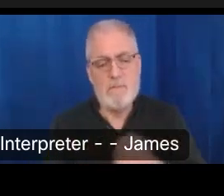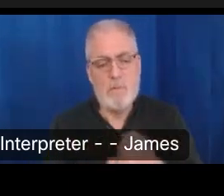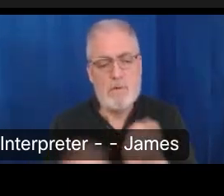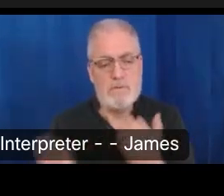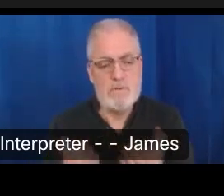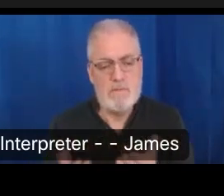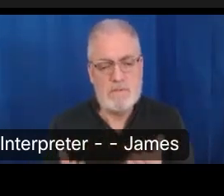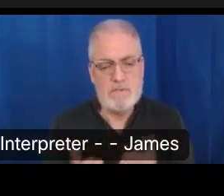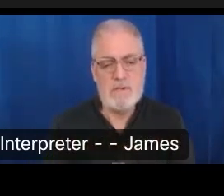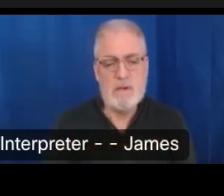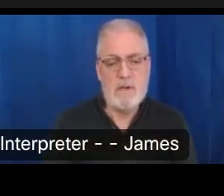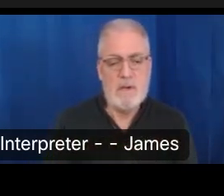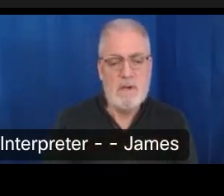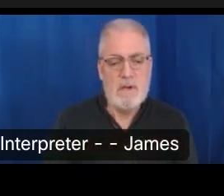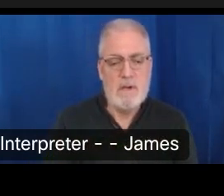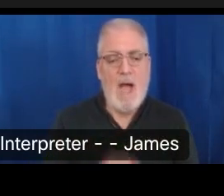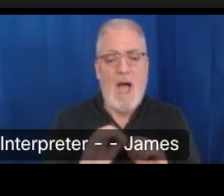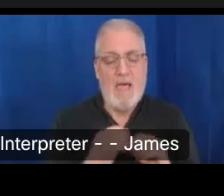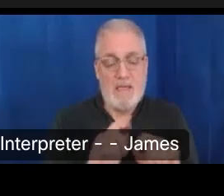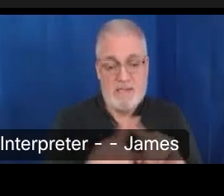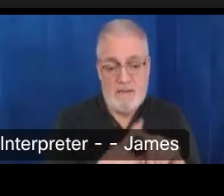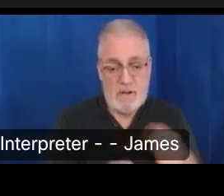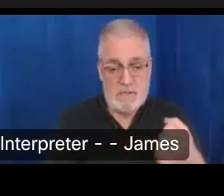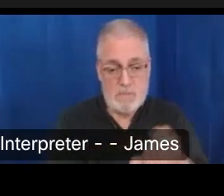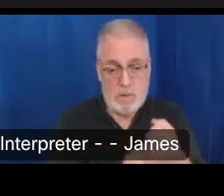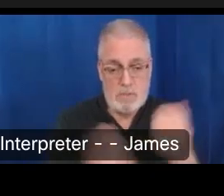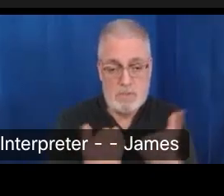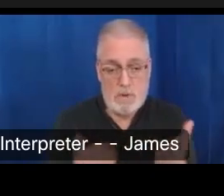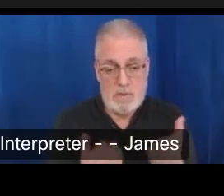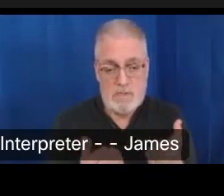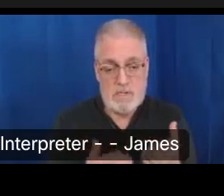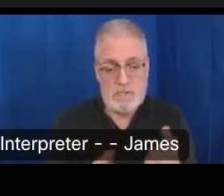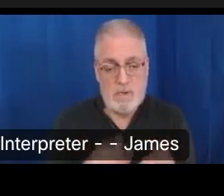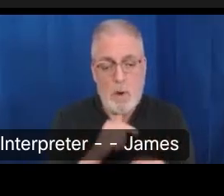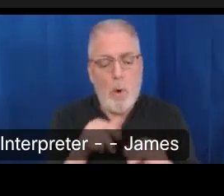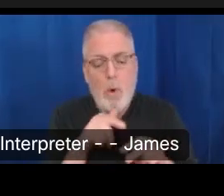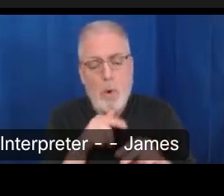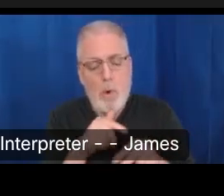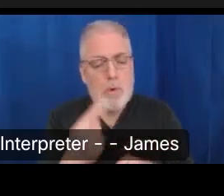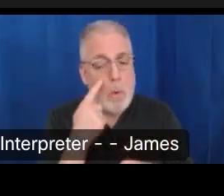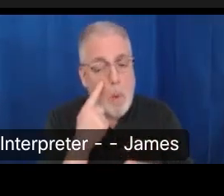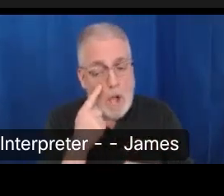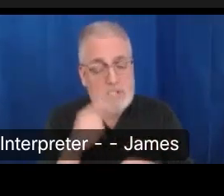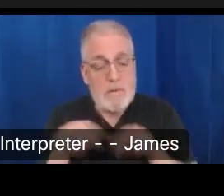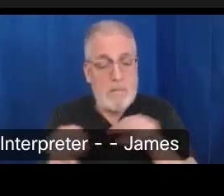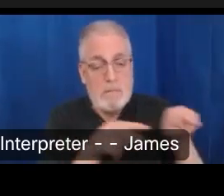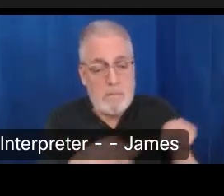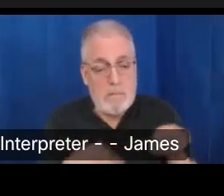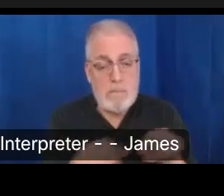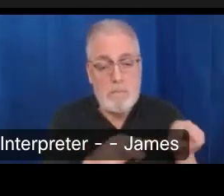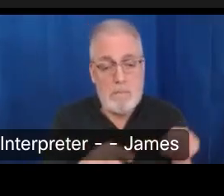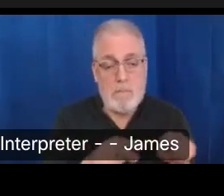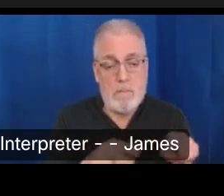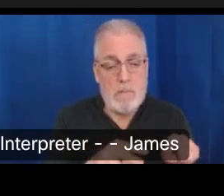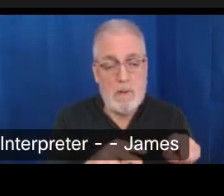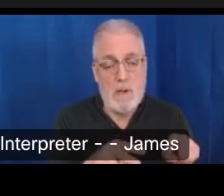I would say administrative activity as well, because a lot of what was just talked about are programs that may have been established in